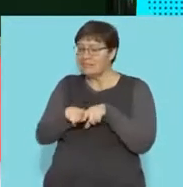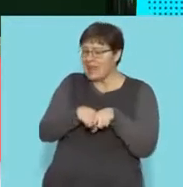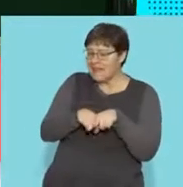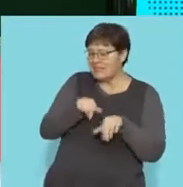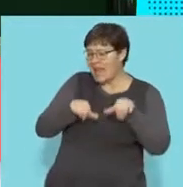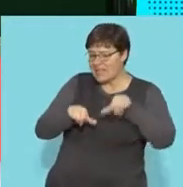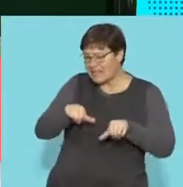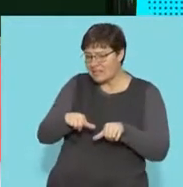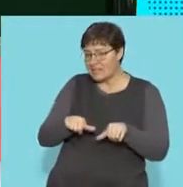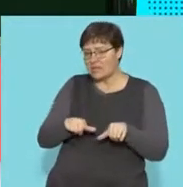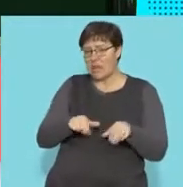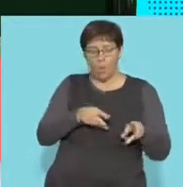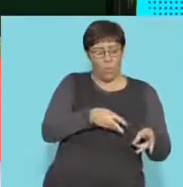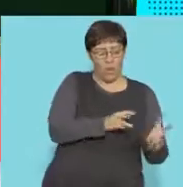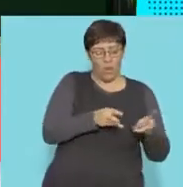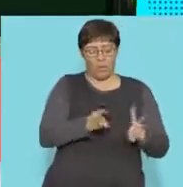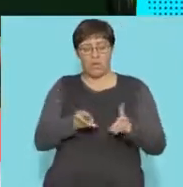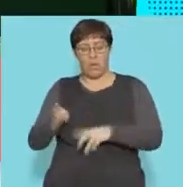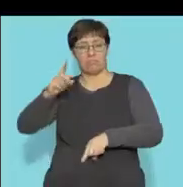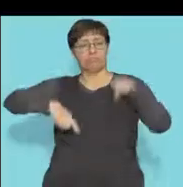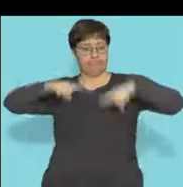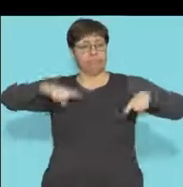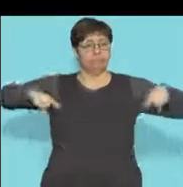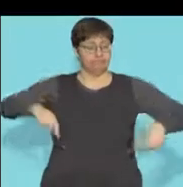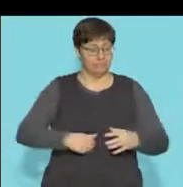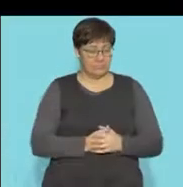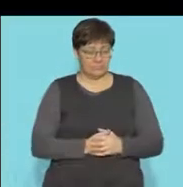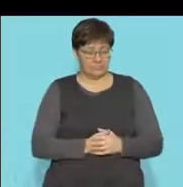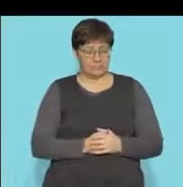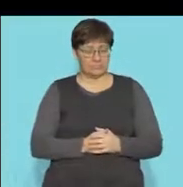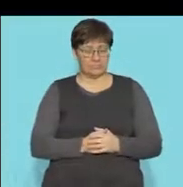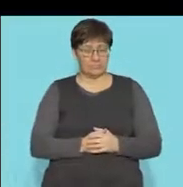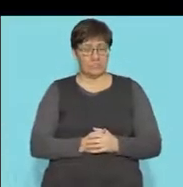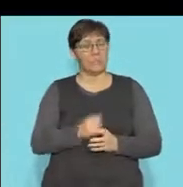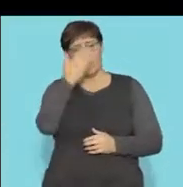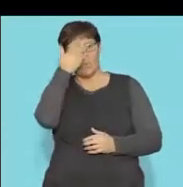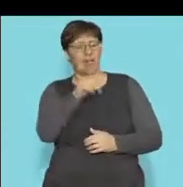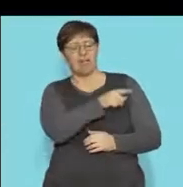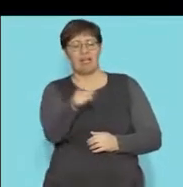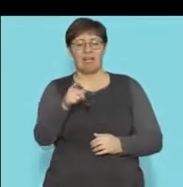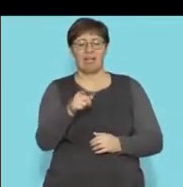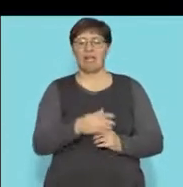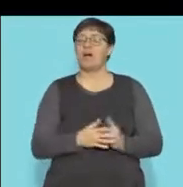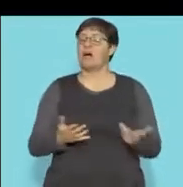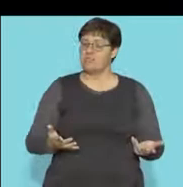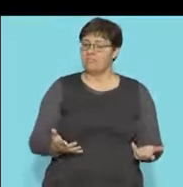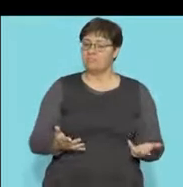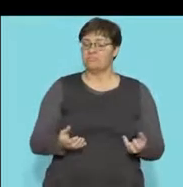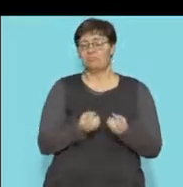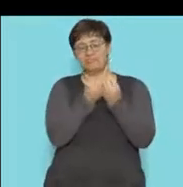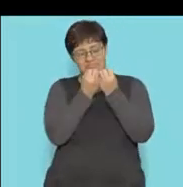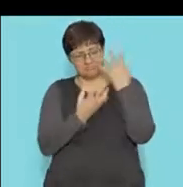or assessed in different ways. I think you're familiar with the idea of